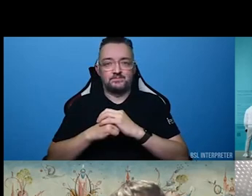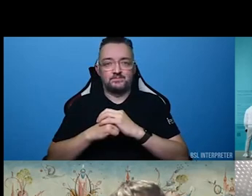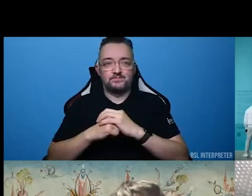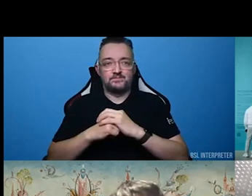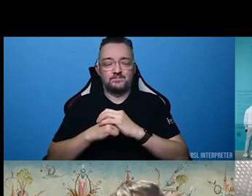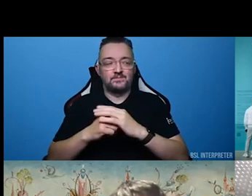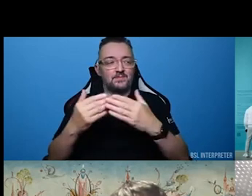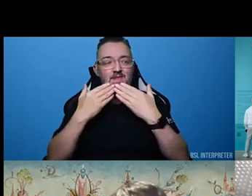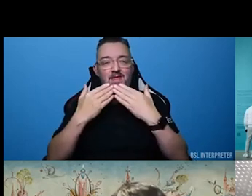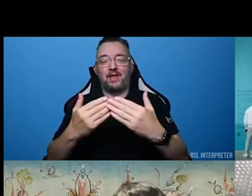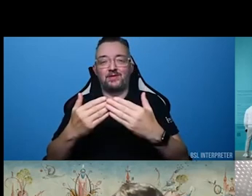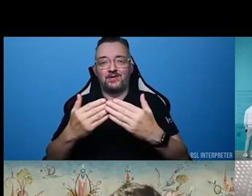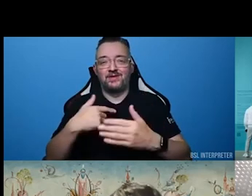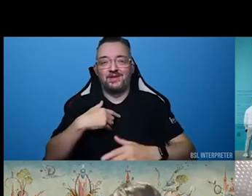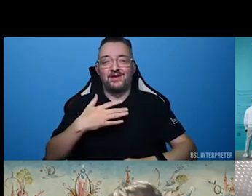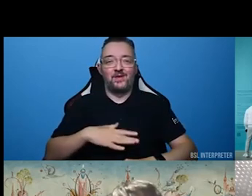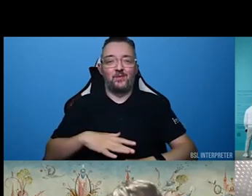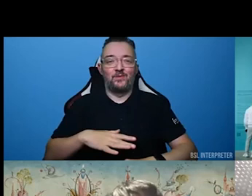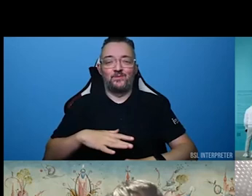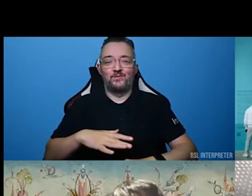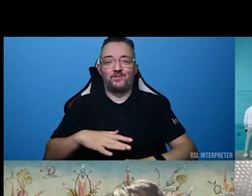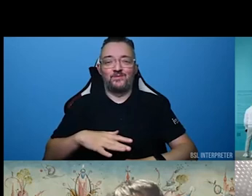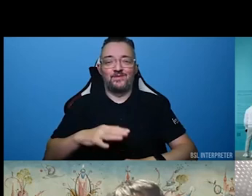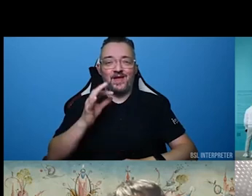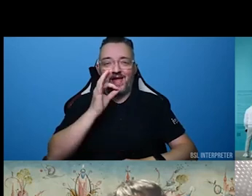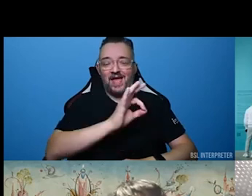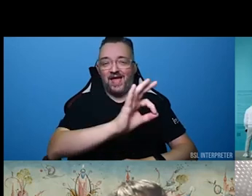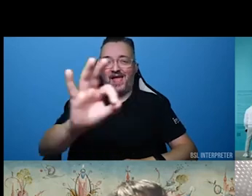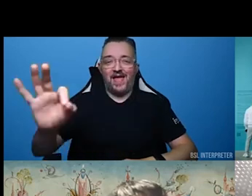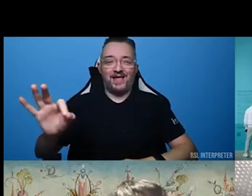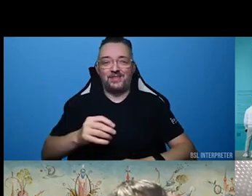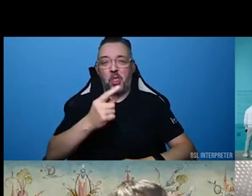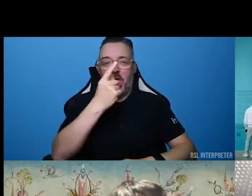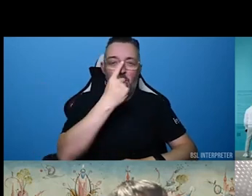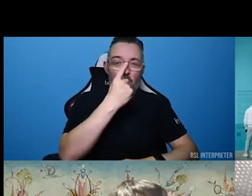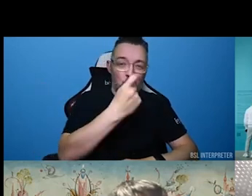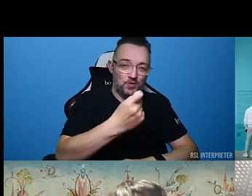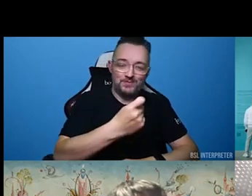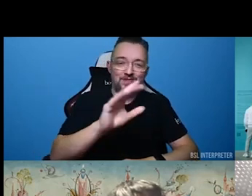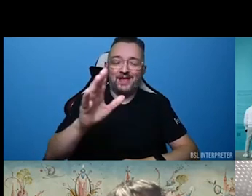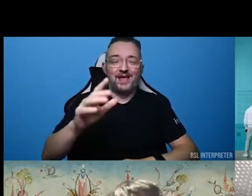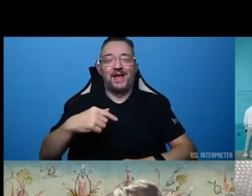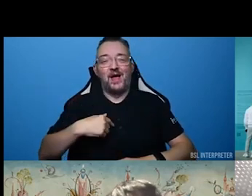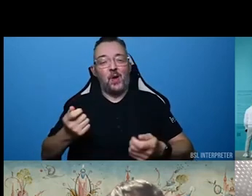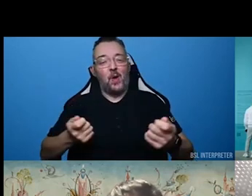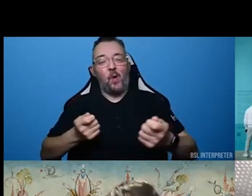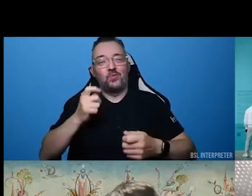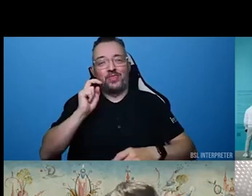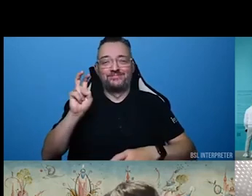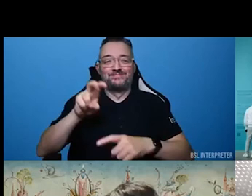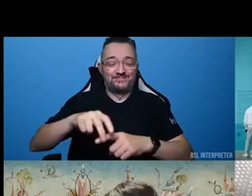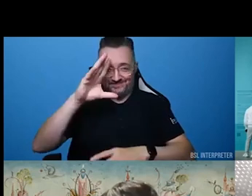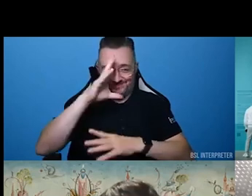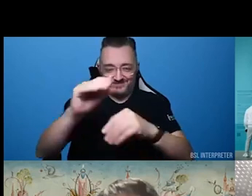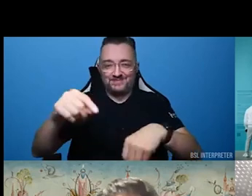Thank you. I'd really love to go round and, um, ask everyone about the could, but I think, um, our host is going to come in and tell us that